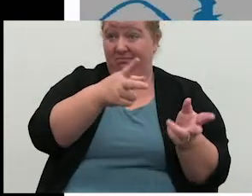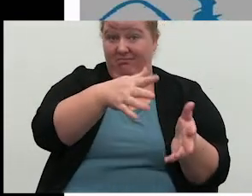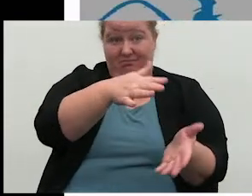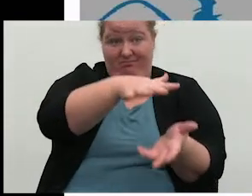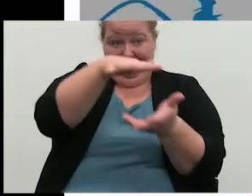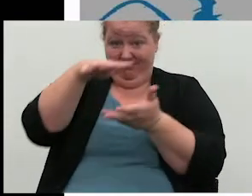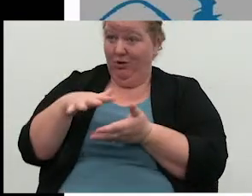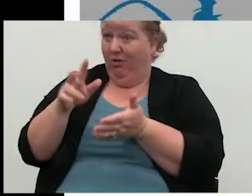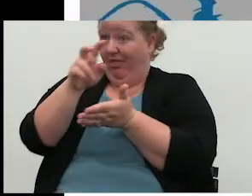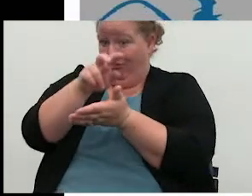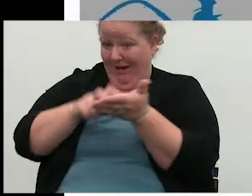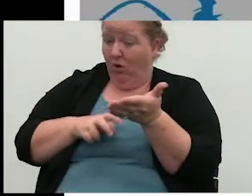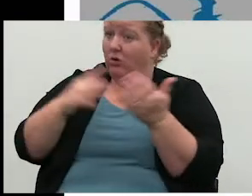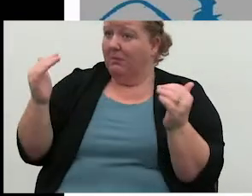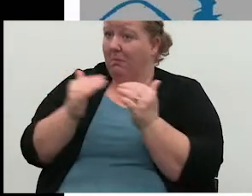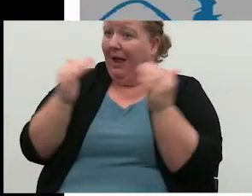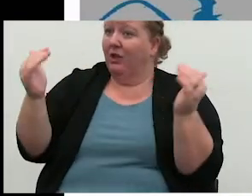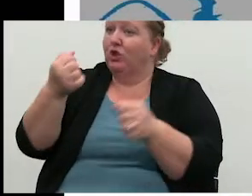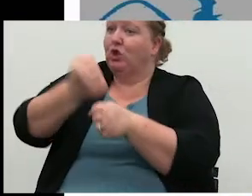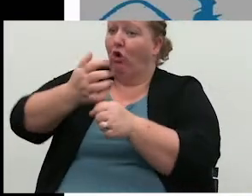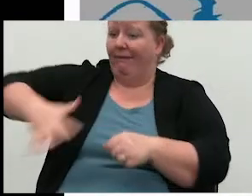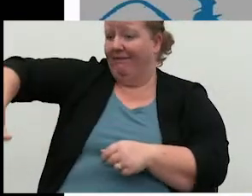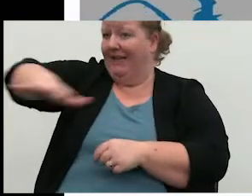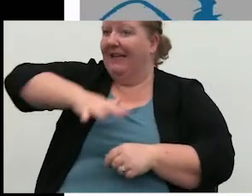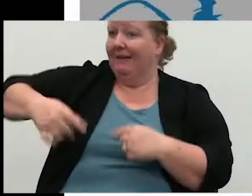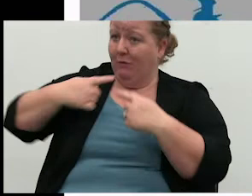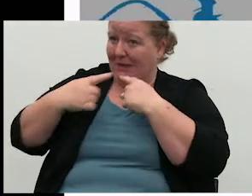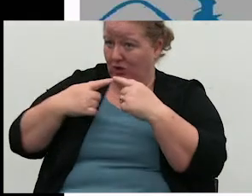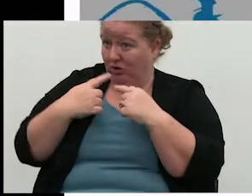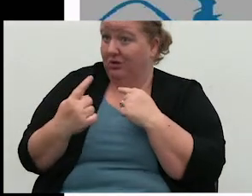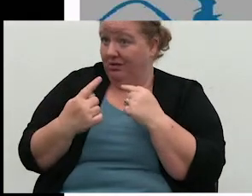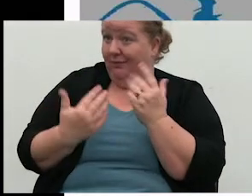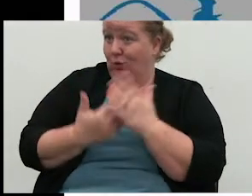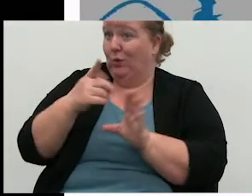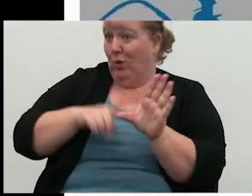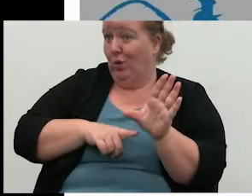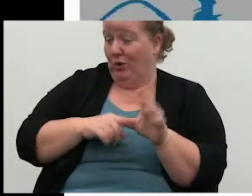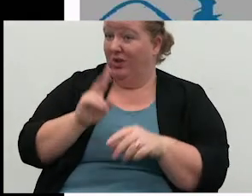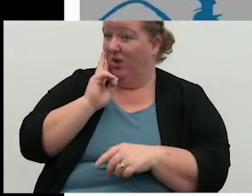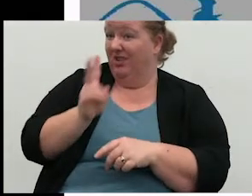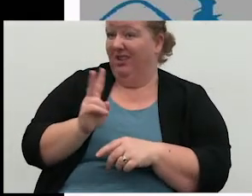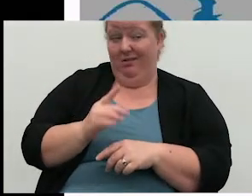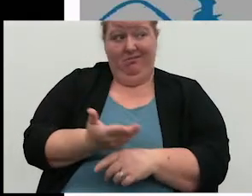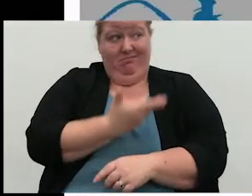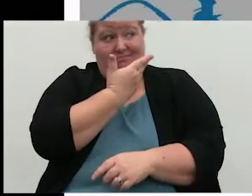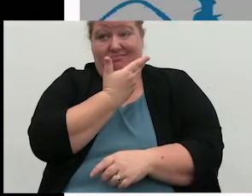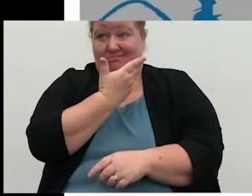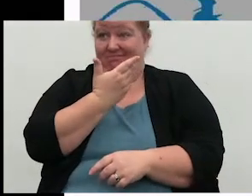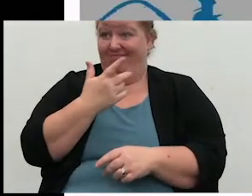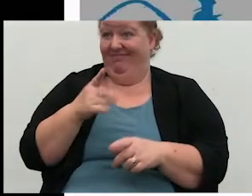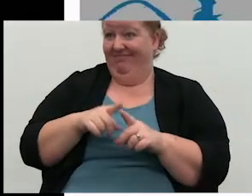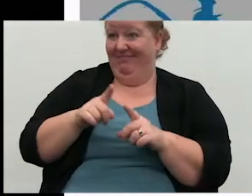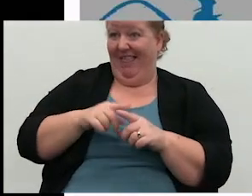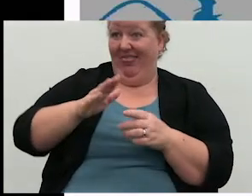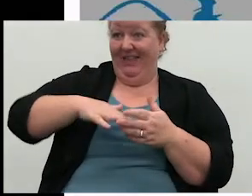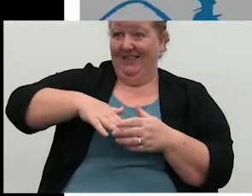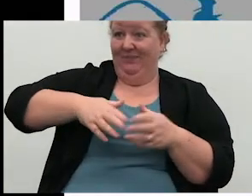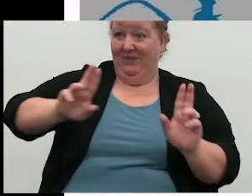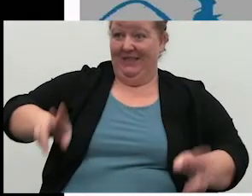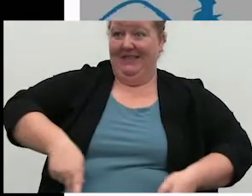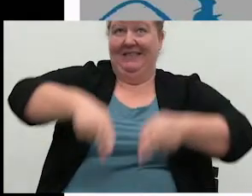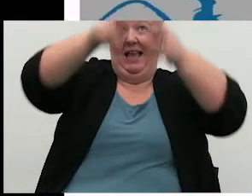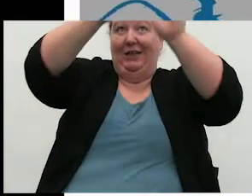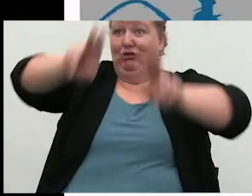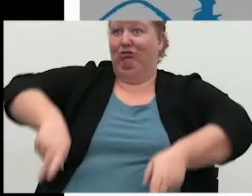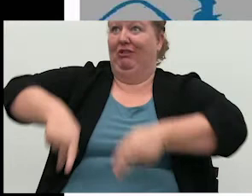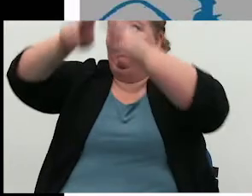the geographical dimension of New York. So you can see this lovely virtual skyscrapers in Manhattan and the